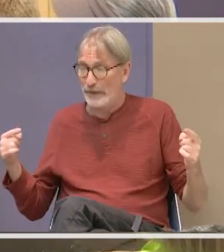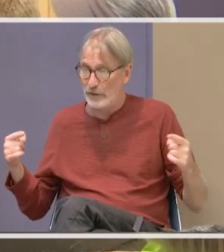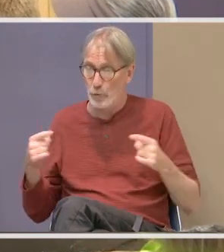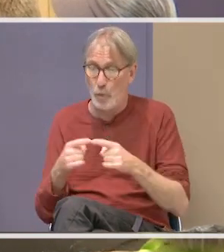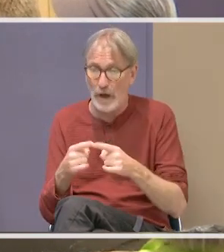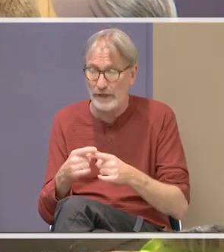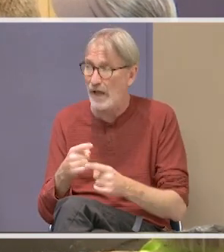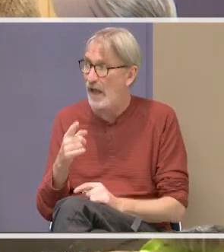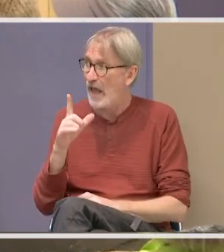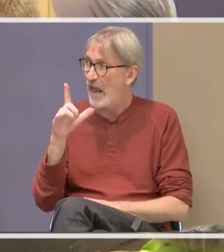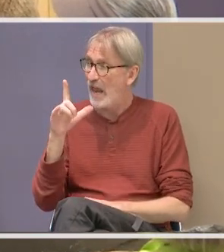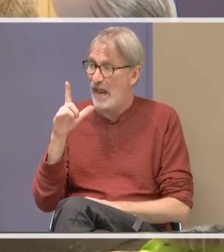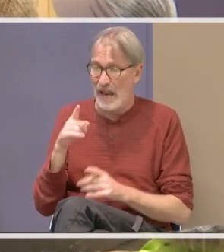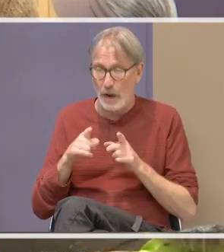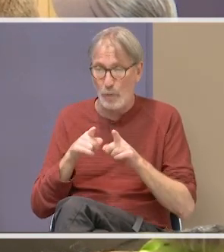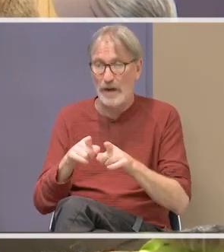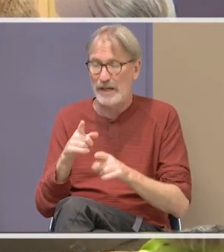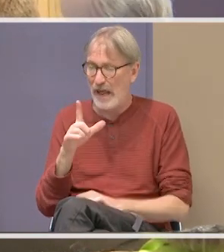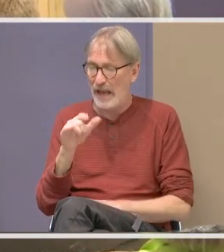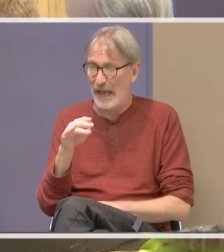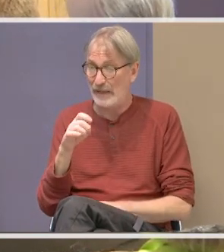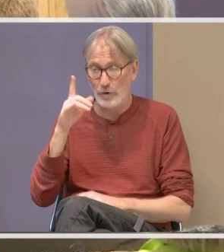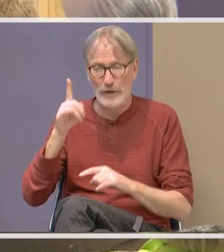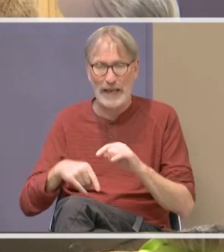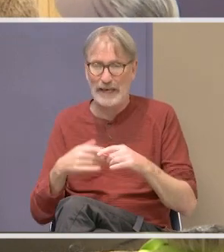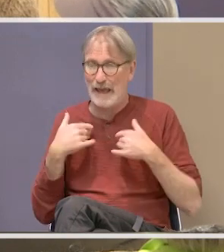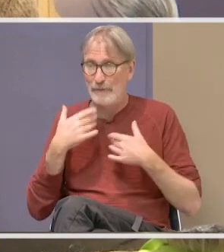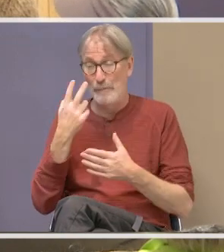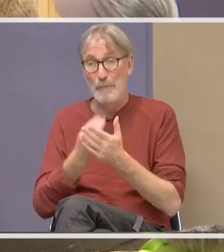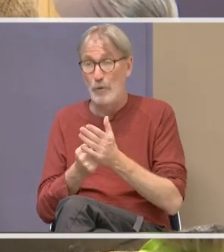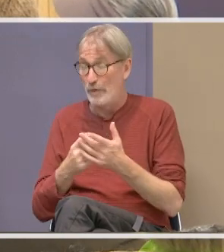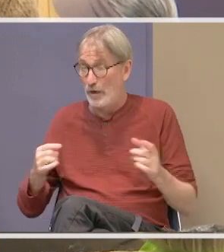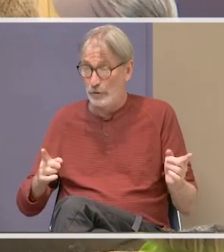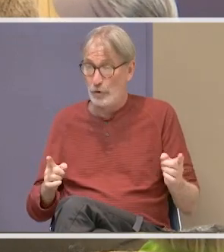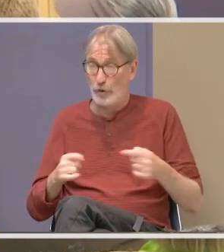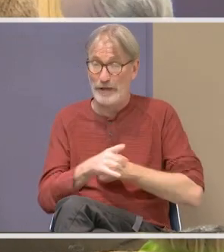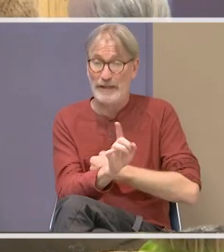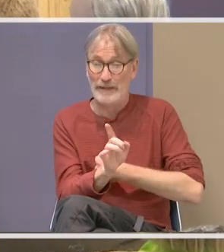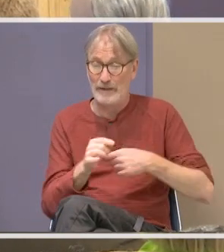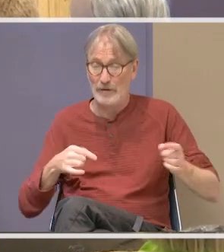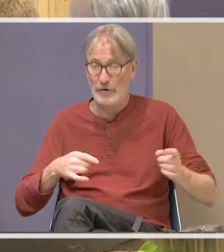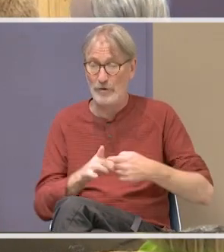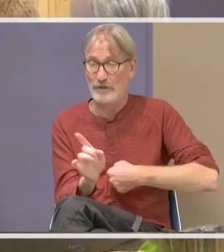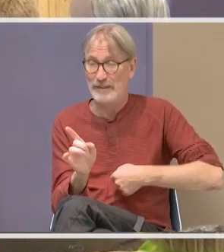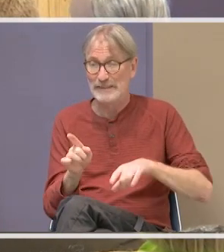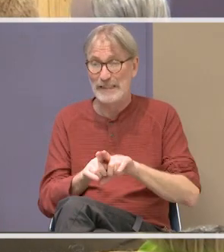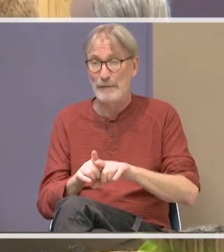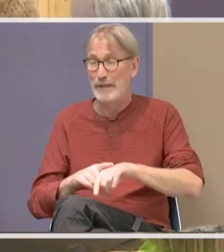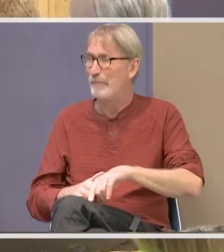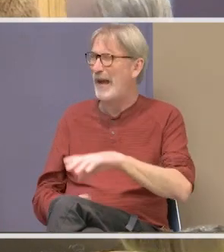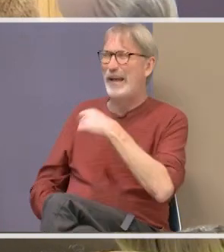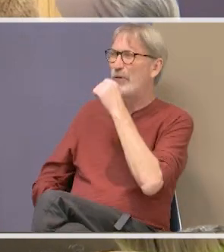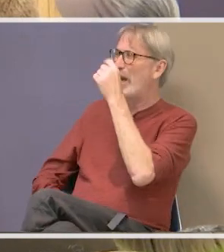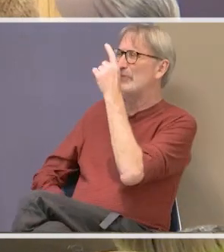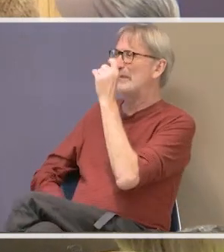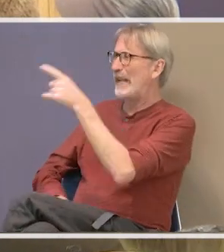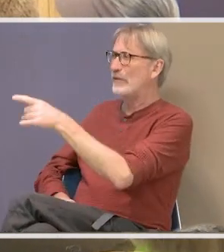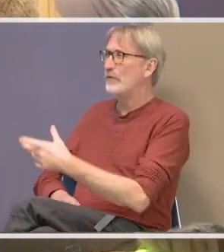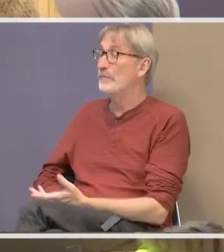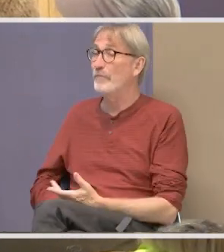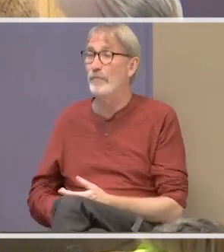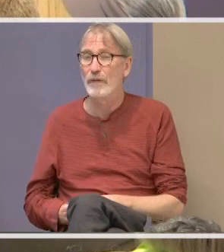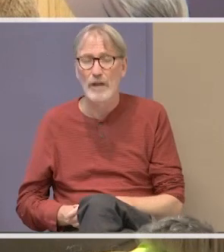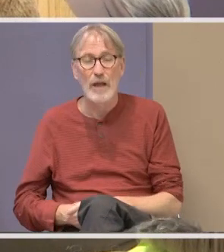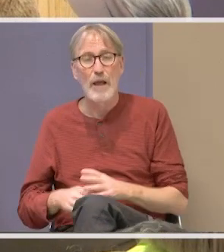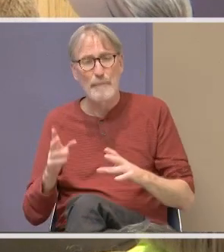lane, and so you can't have them both turning at the same time. I don't follow that. So you